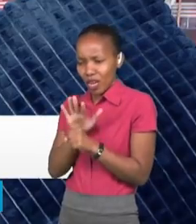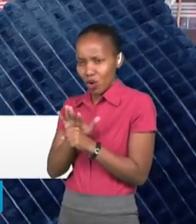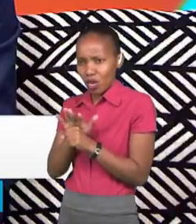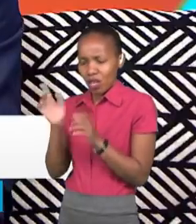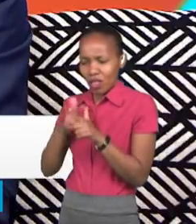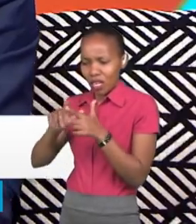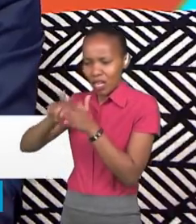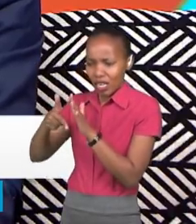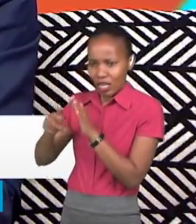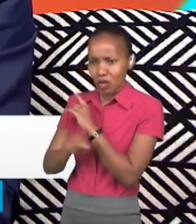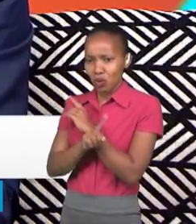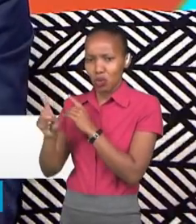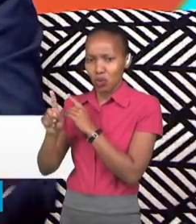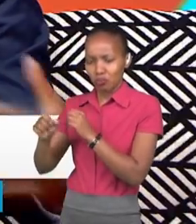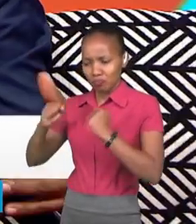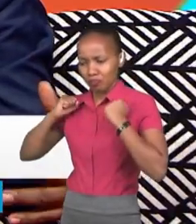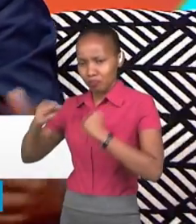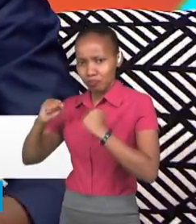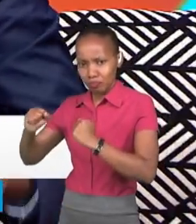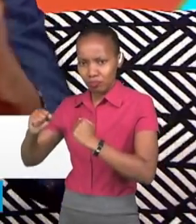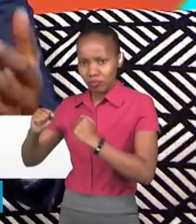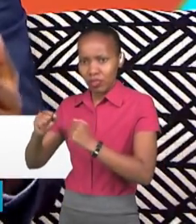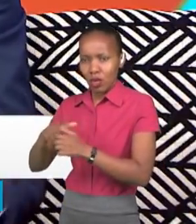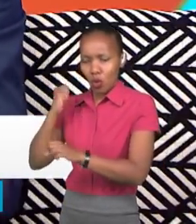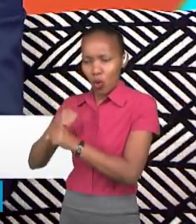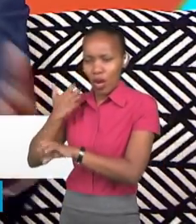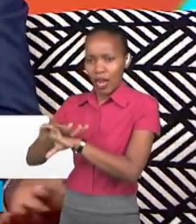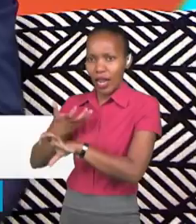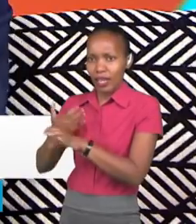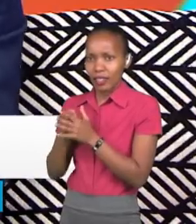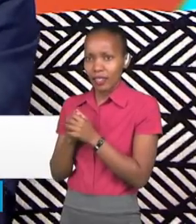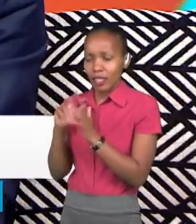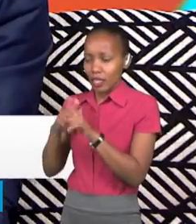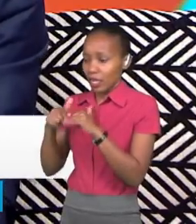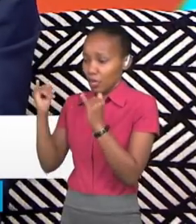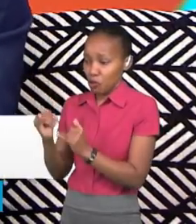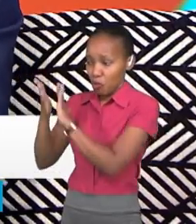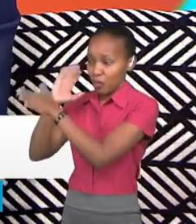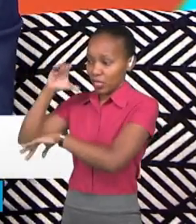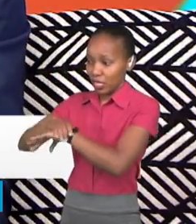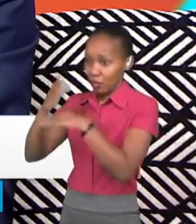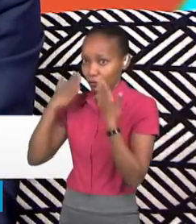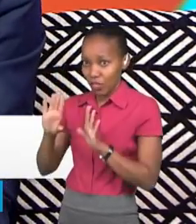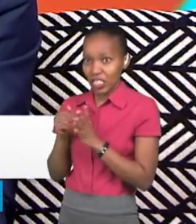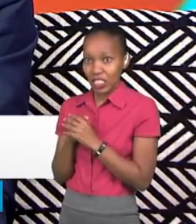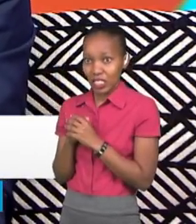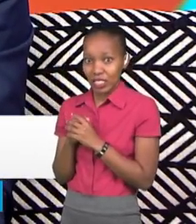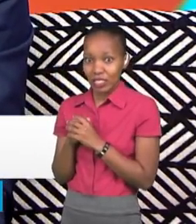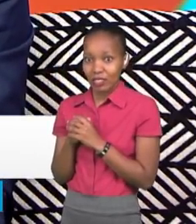you're picked up. And it's culminating also with a title and a new bus. Wow. State-of-the-art bus, for that